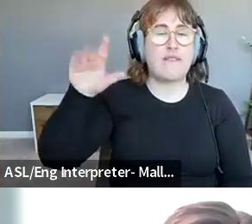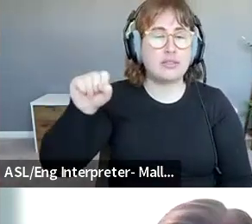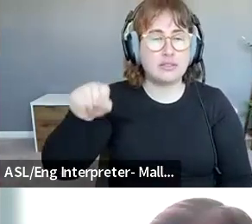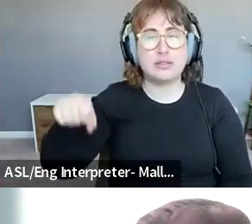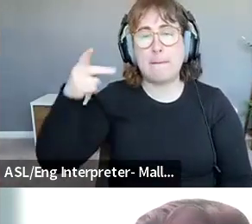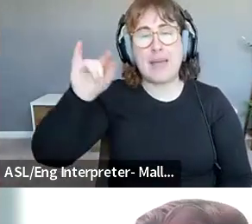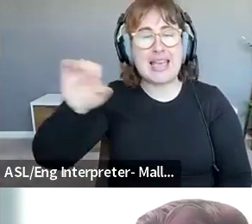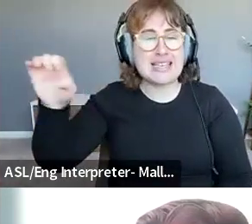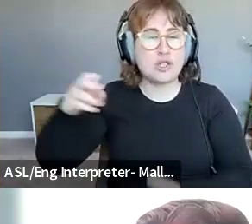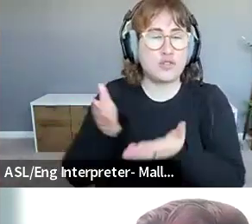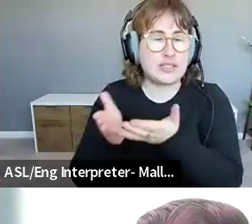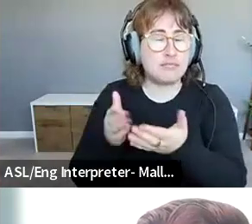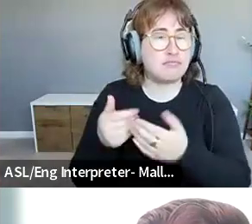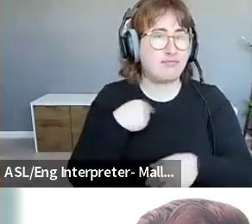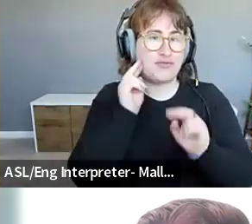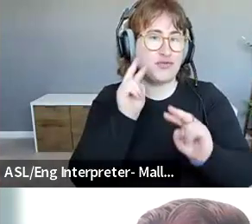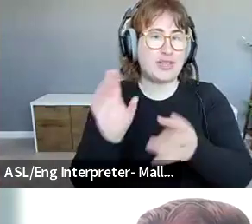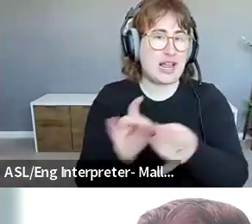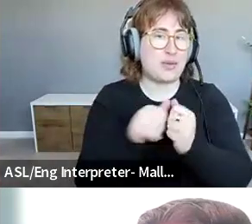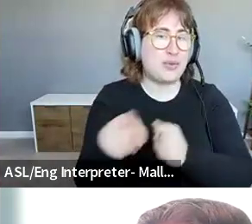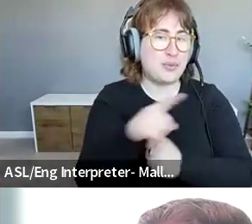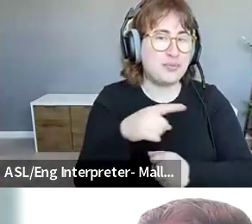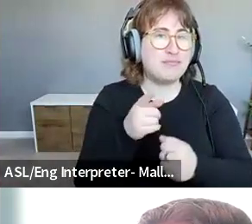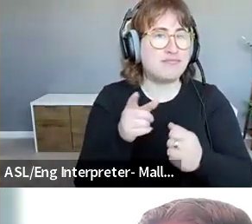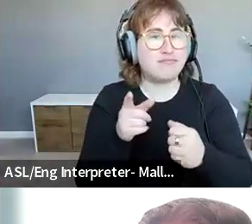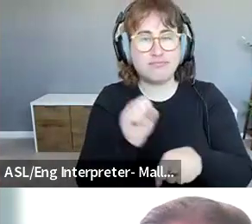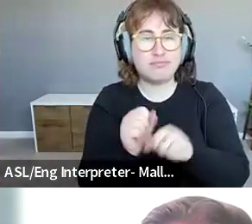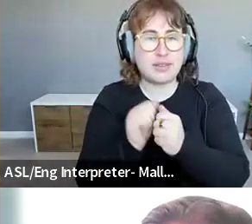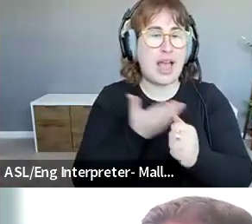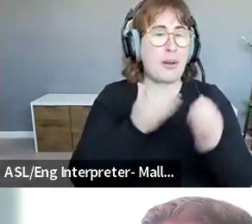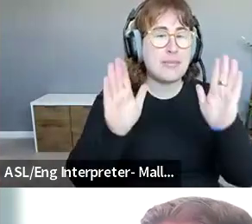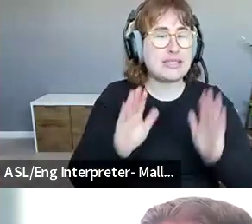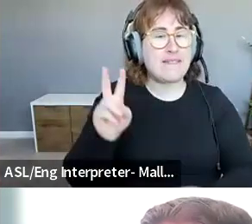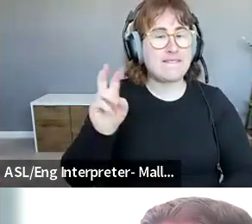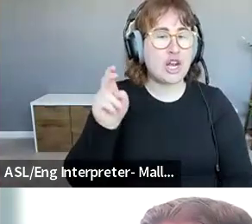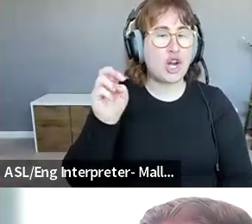And I'm just excited to connect with all of you and collaborate with our amazing vendors.